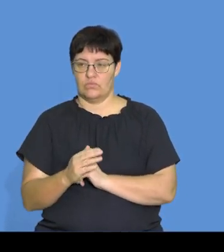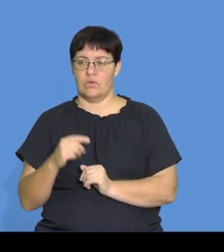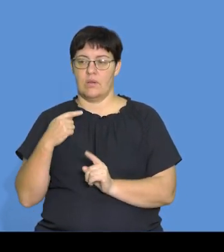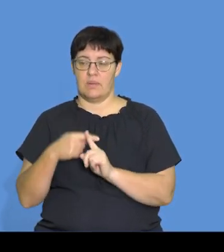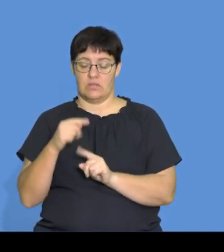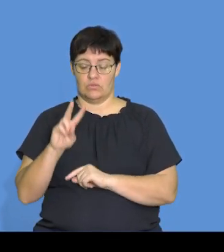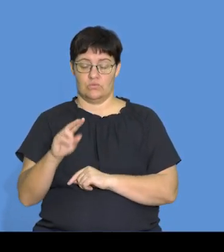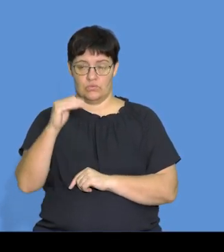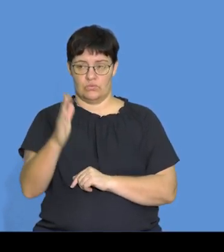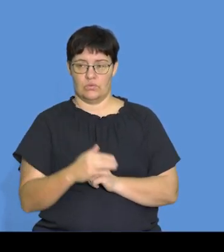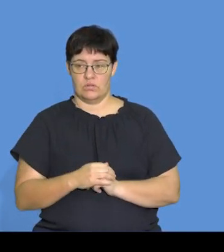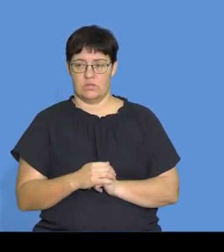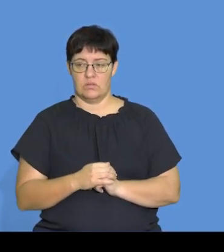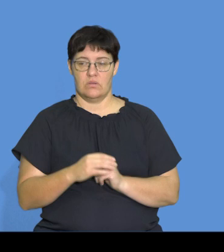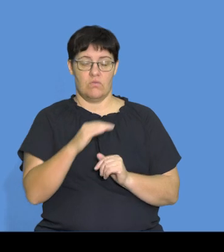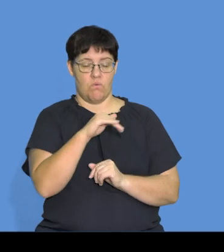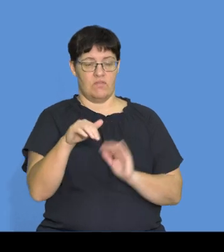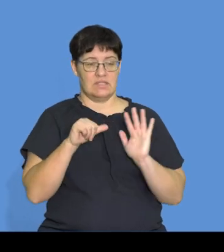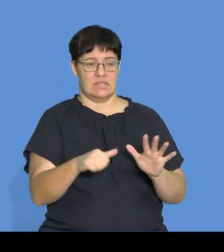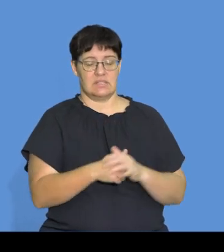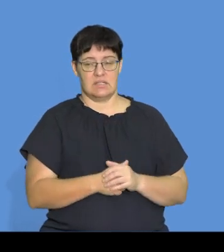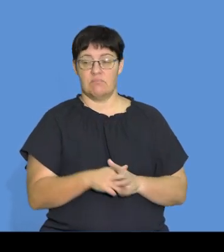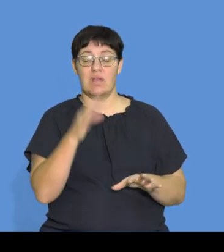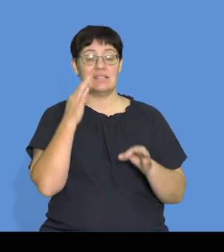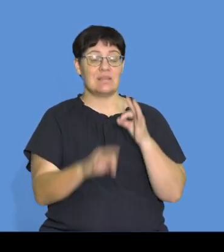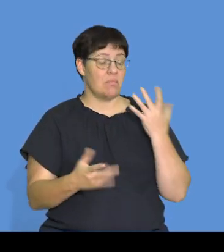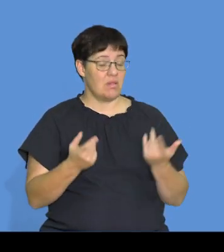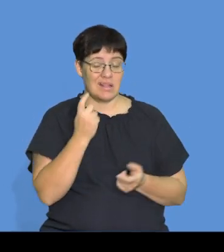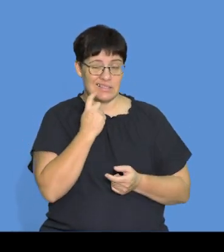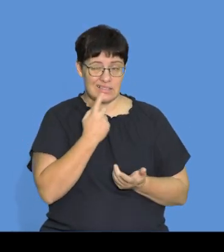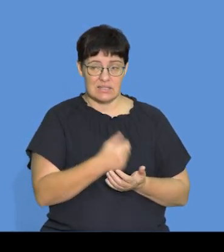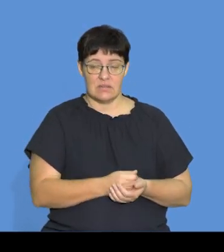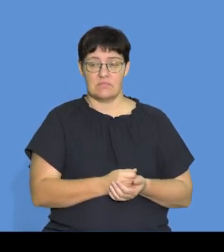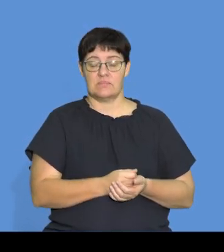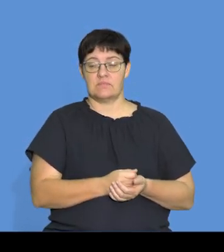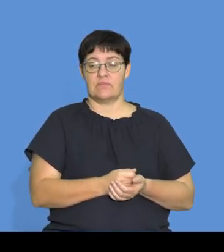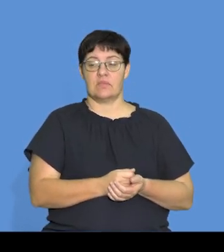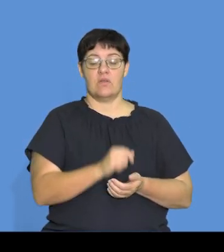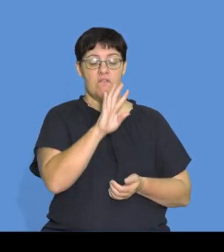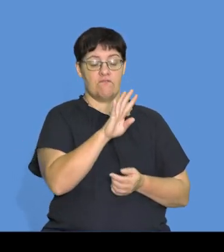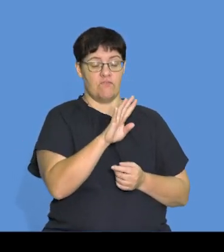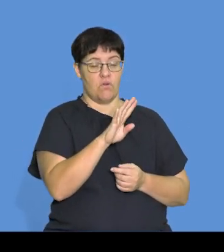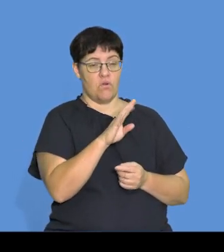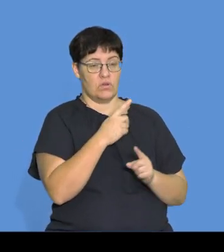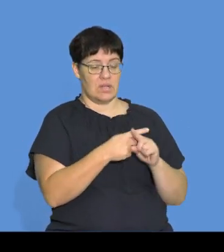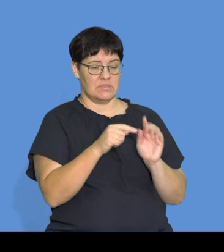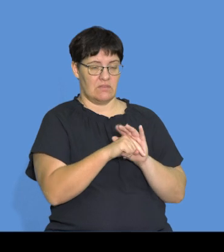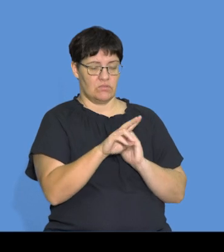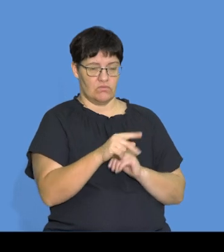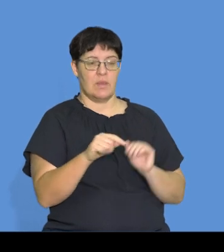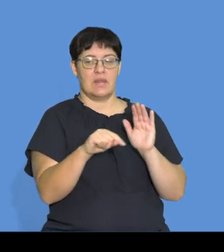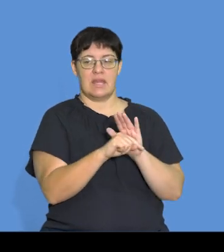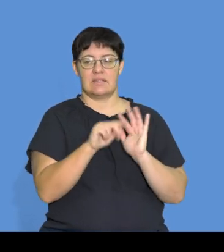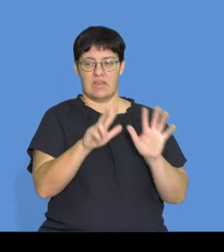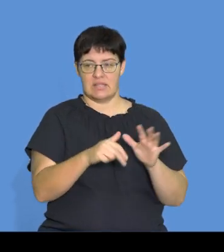2 over 6. If you simplify this quickly, the 4 multiplied by negative 2 will be negative